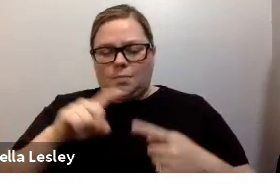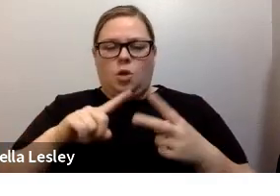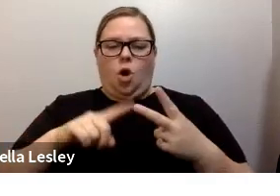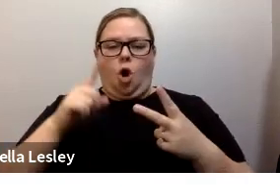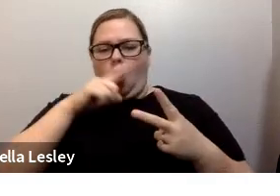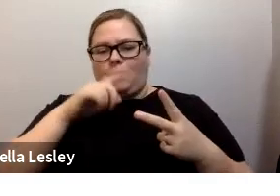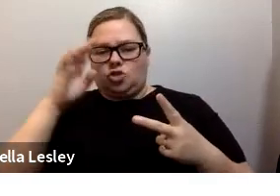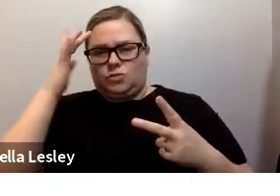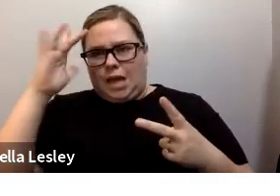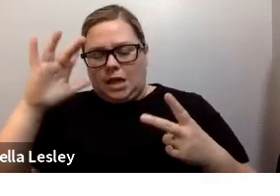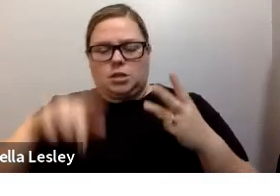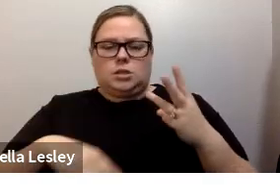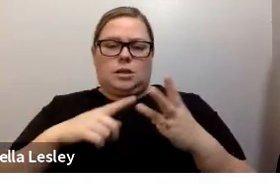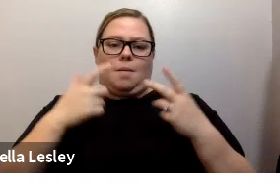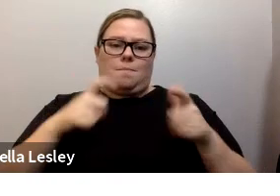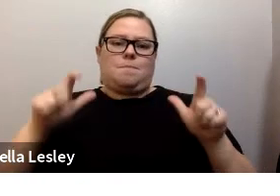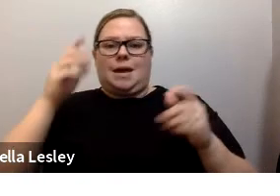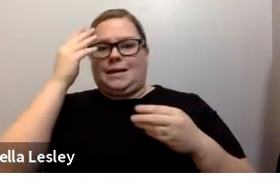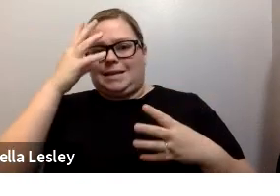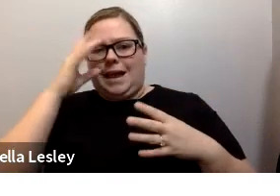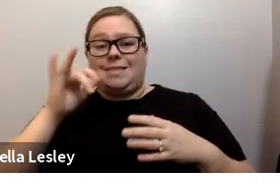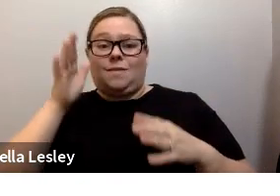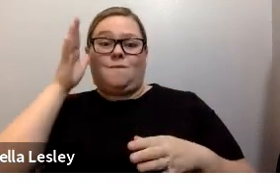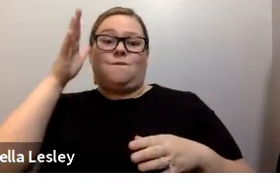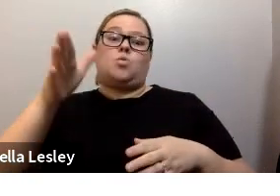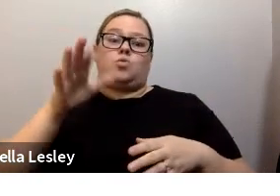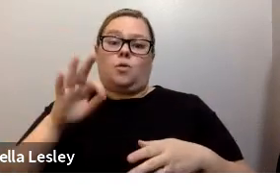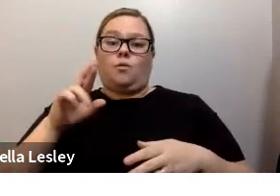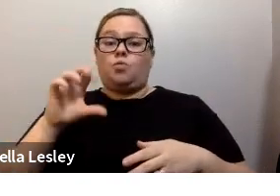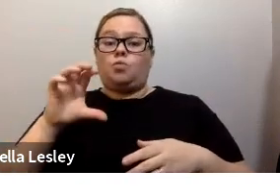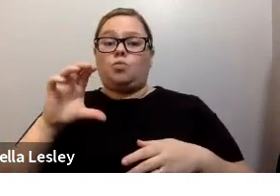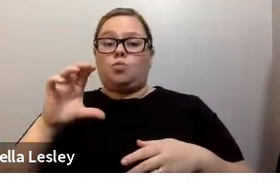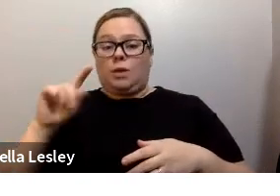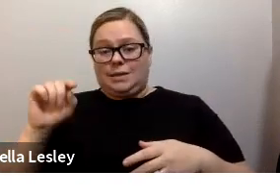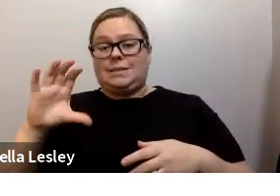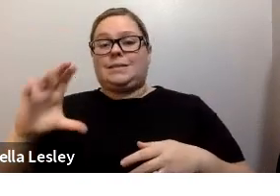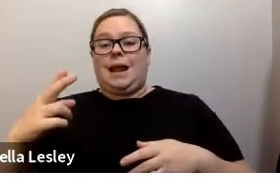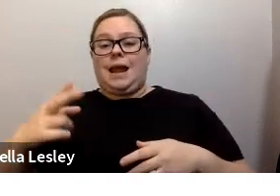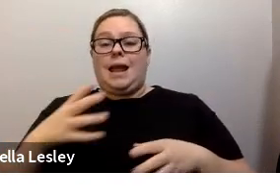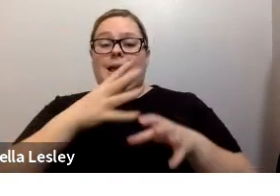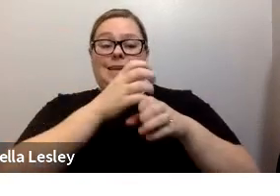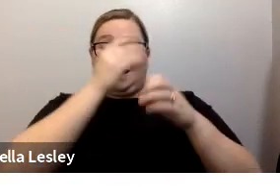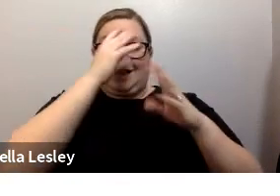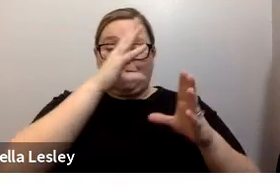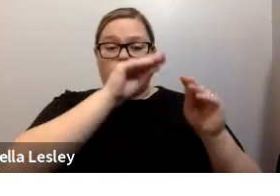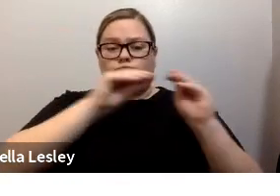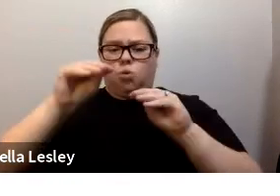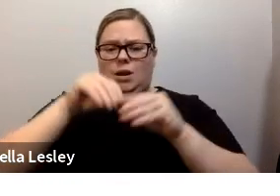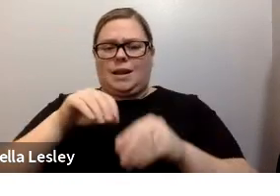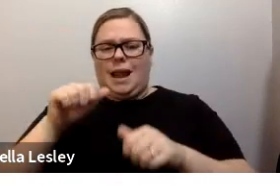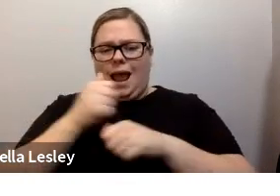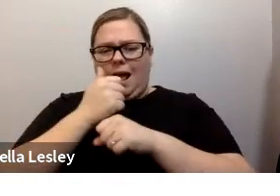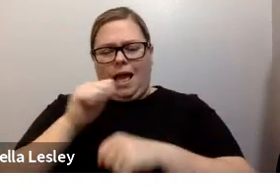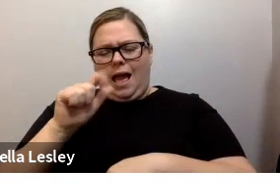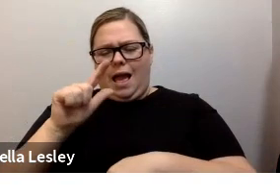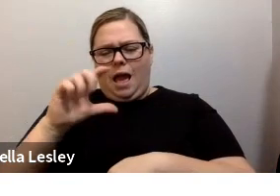big data. That's the future of RECTech, is grabbing this information, putting it into these algorithms, and then pushing it back out.